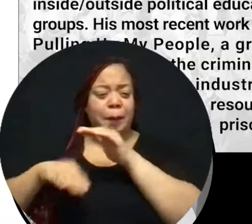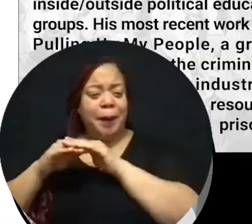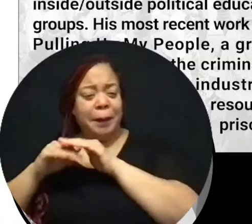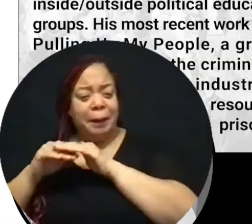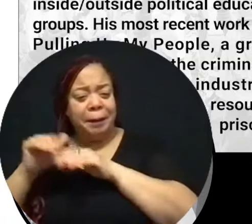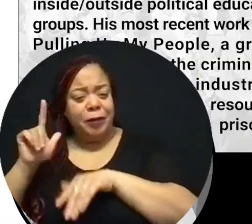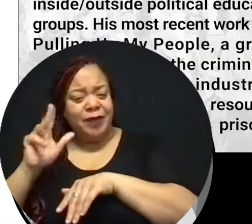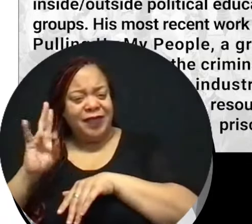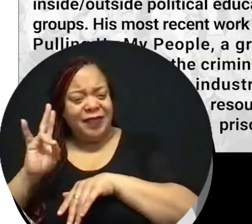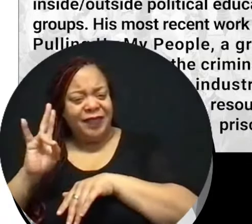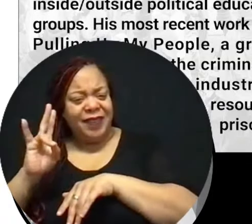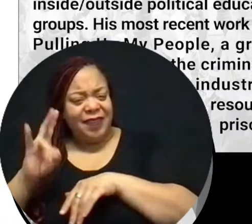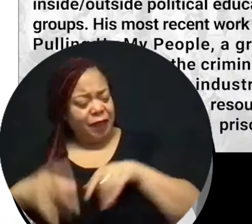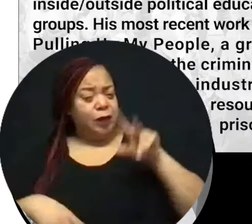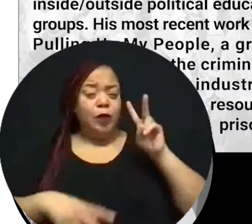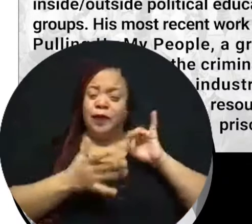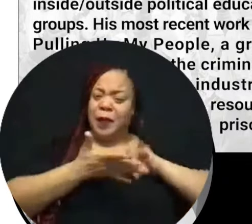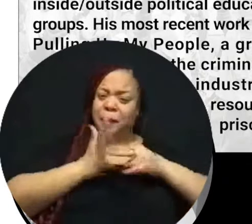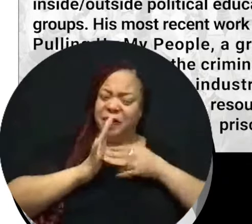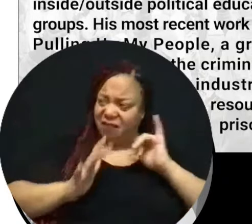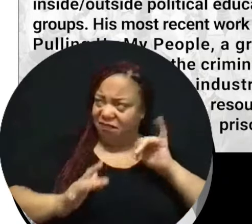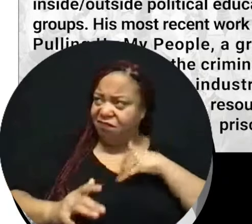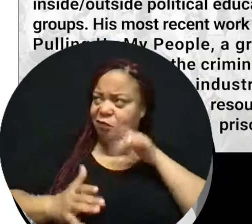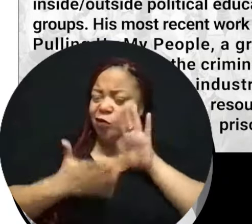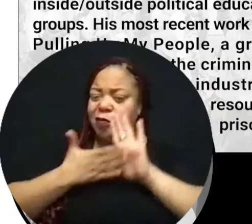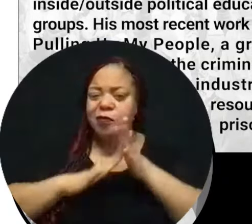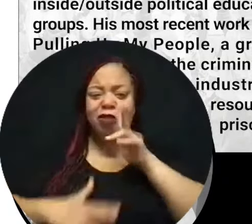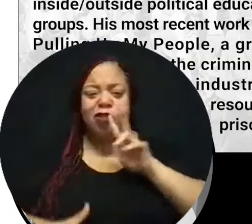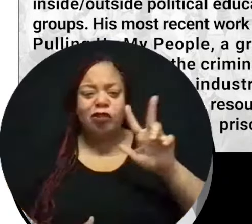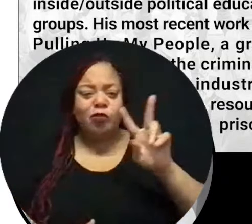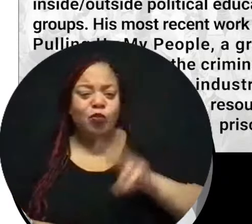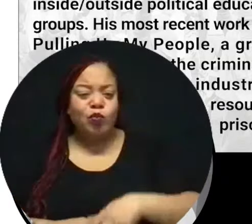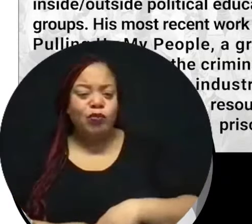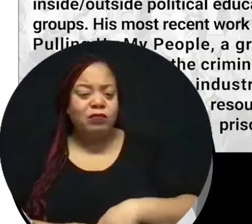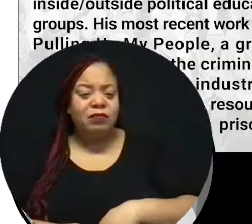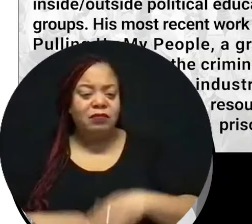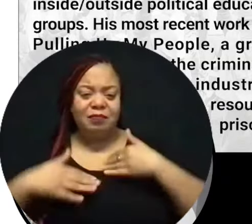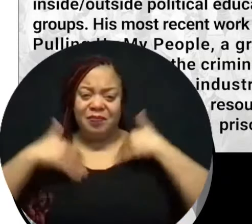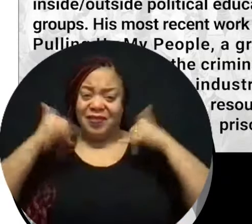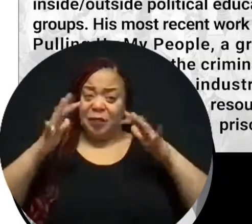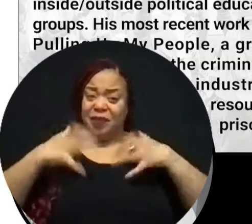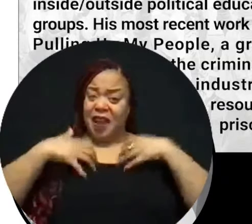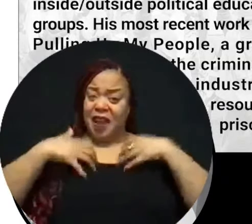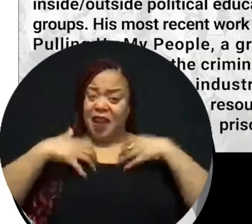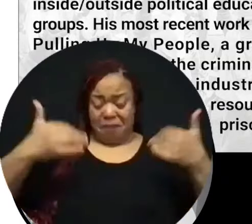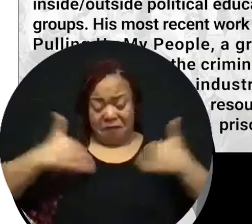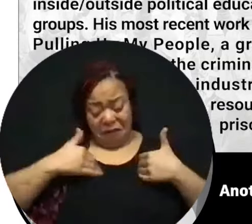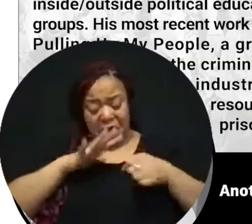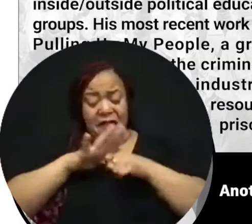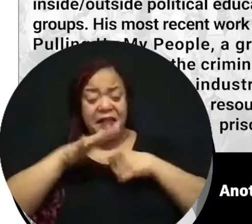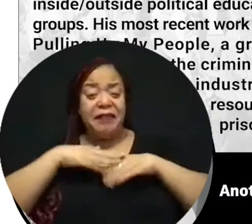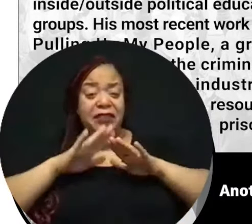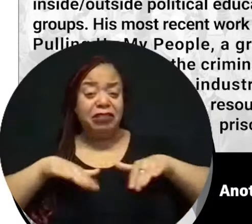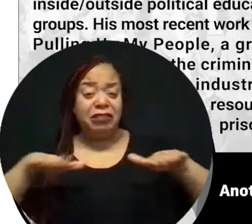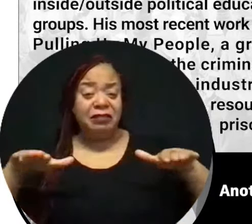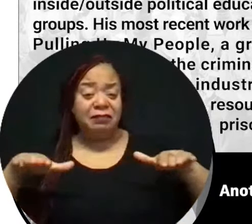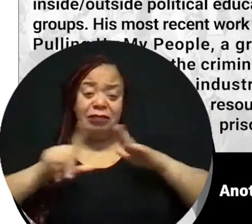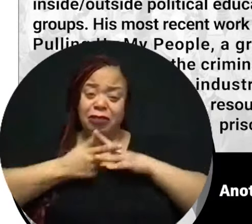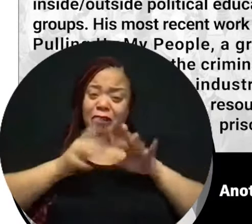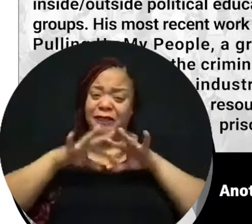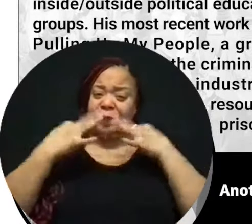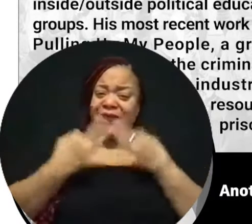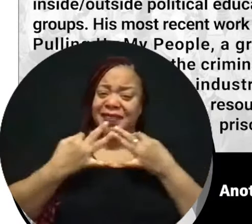order. I can still live life. But then I started thinking, well, what happens if I don't get out of my minimum? Another year puts